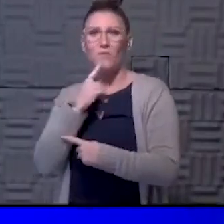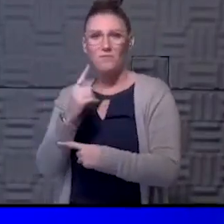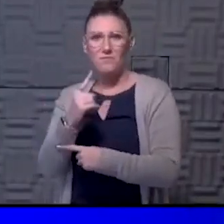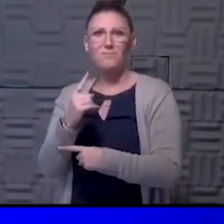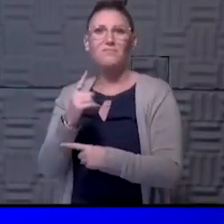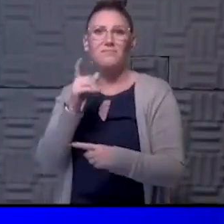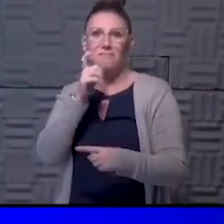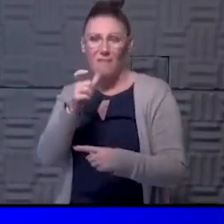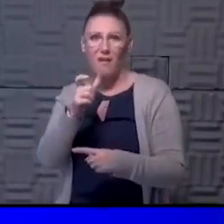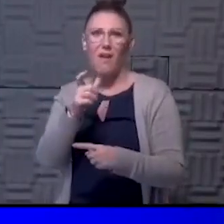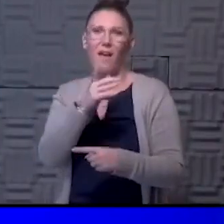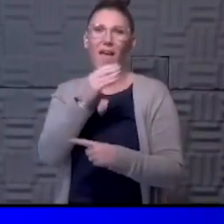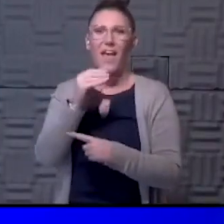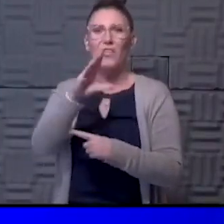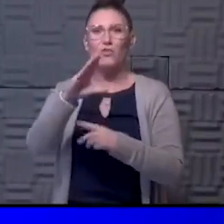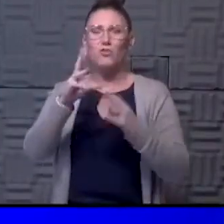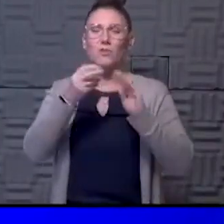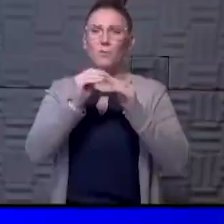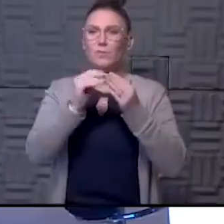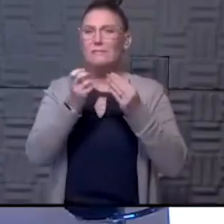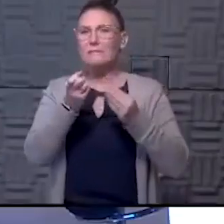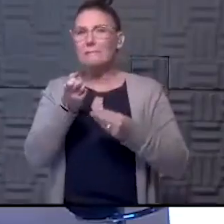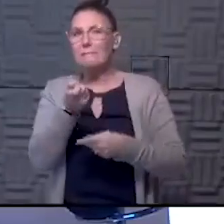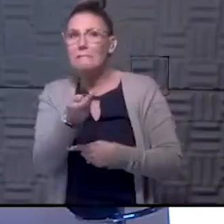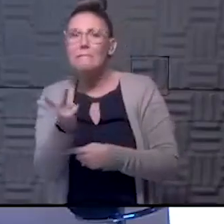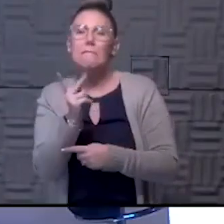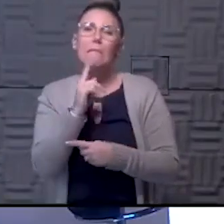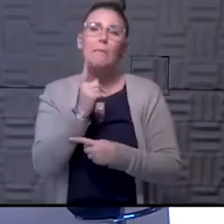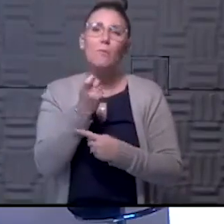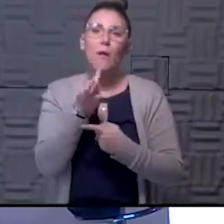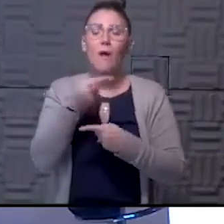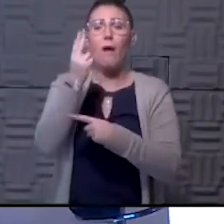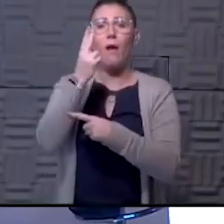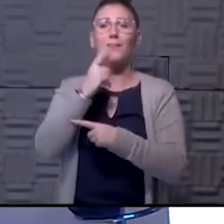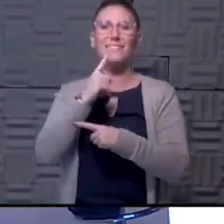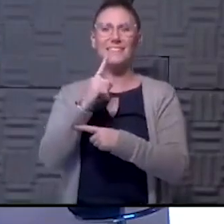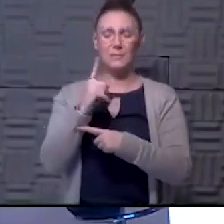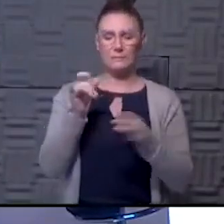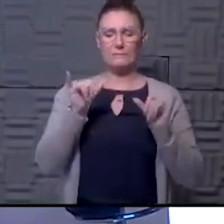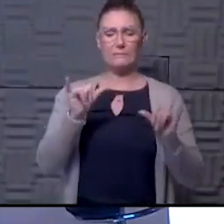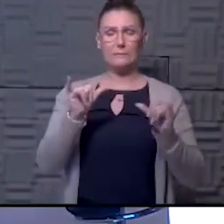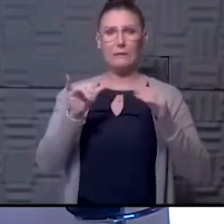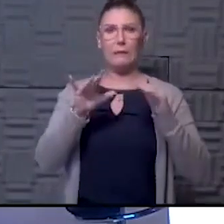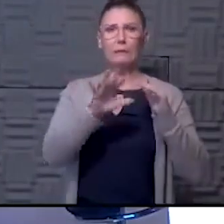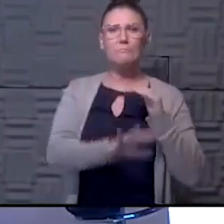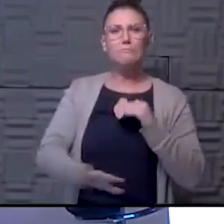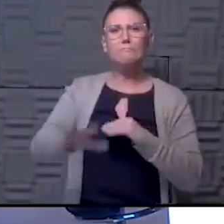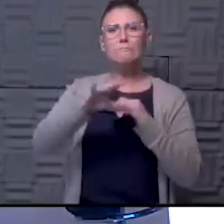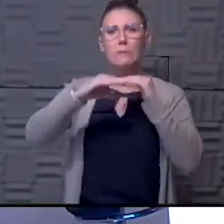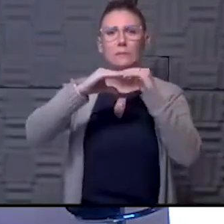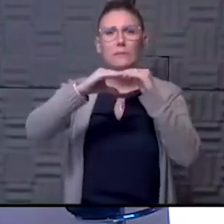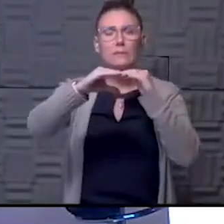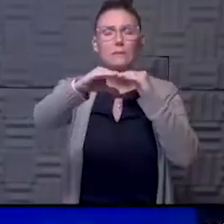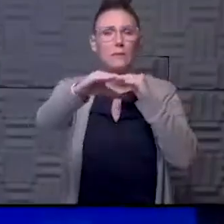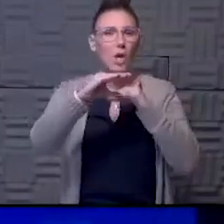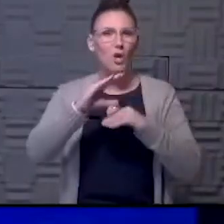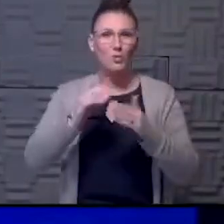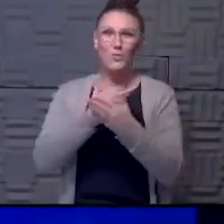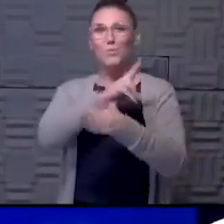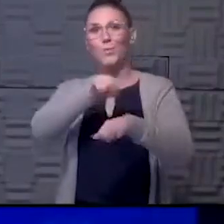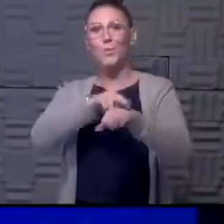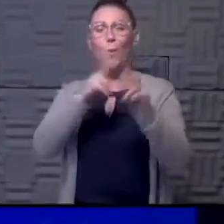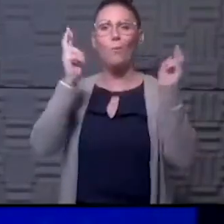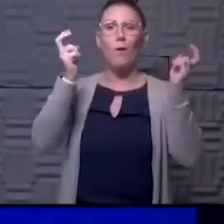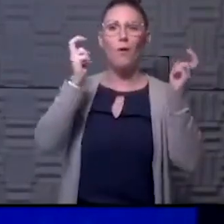little bit higher than they were before. And so we're just kind of staying right here. This is our new normal right now, and it's been that way for a few weeks, which is